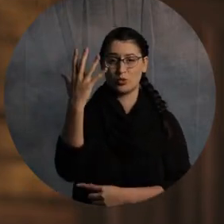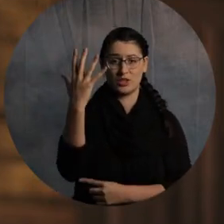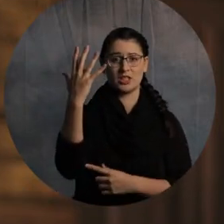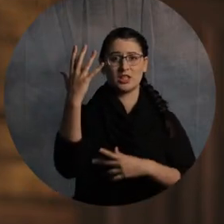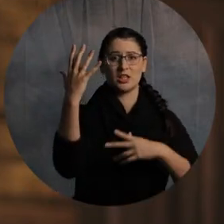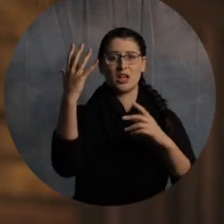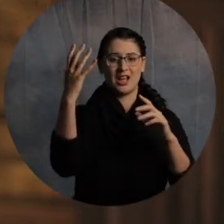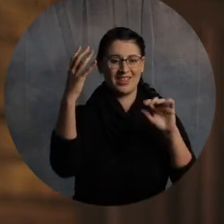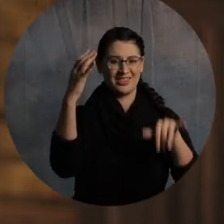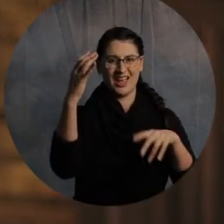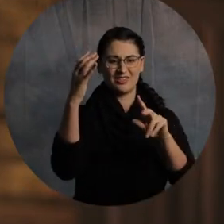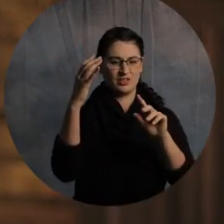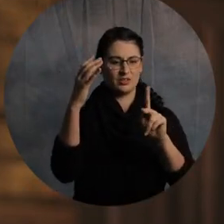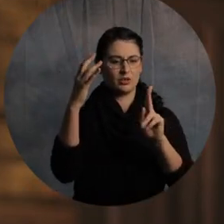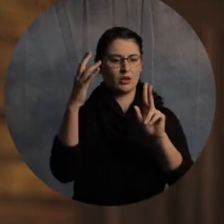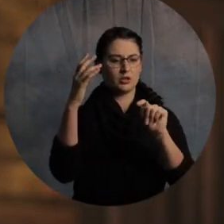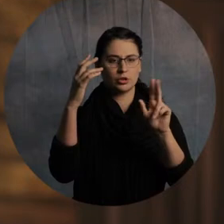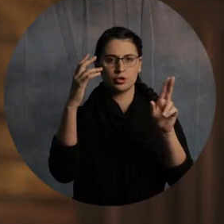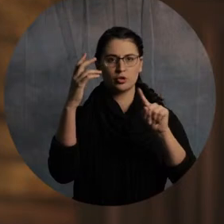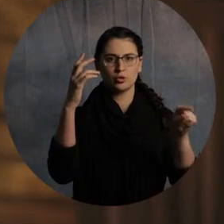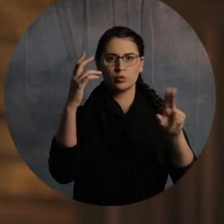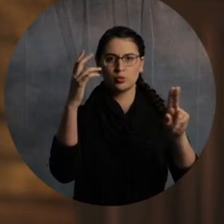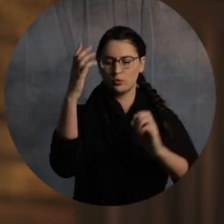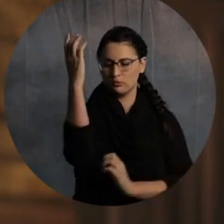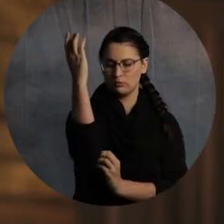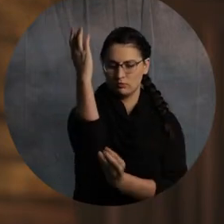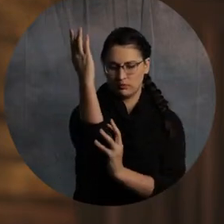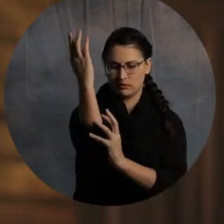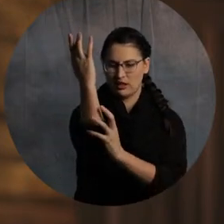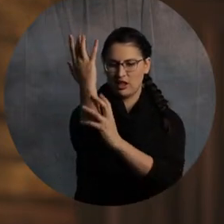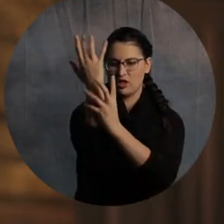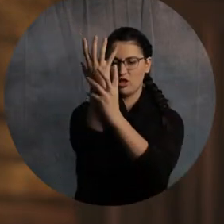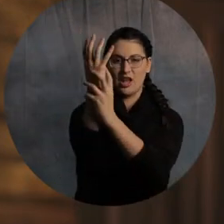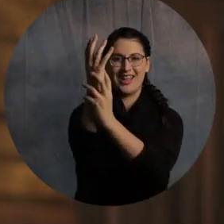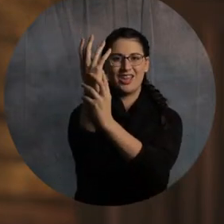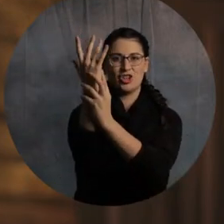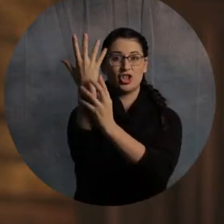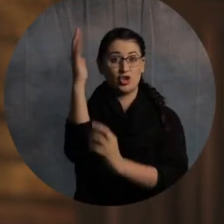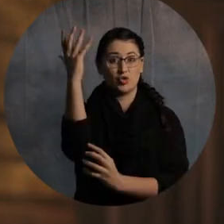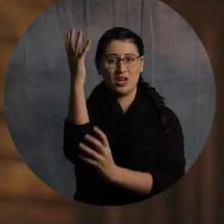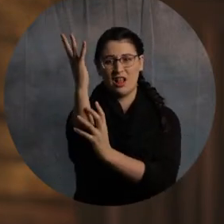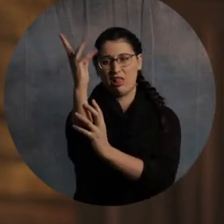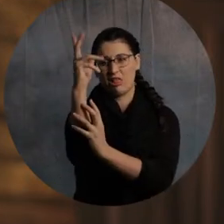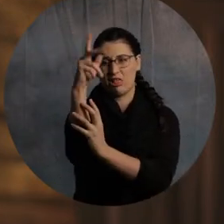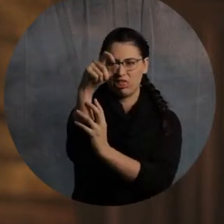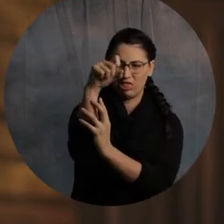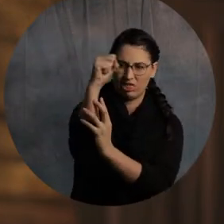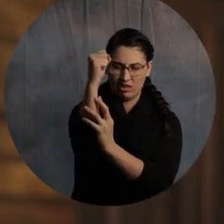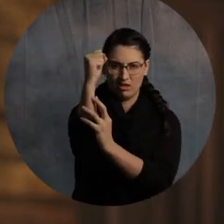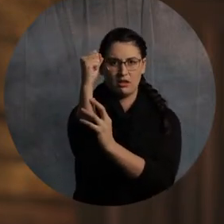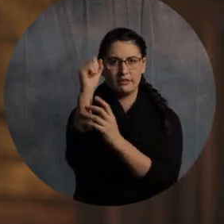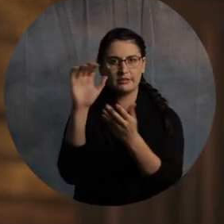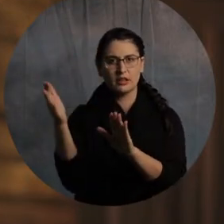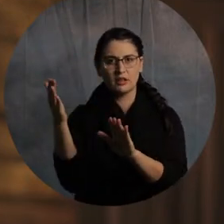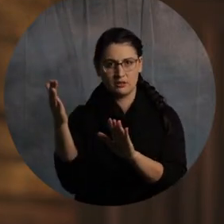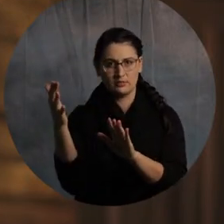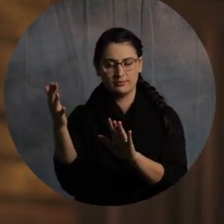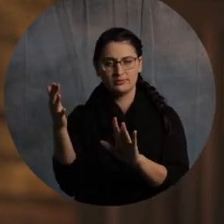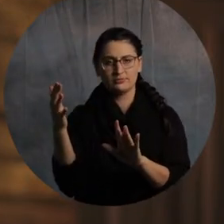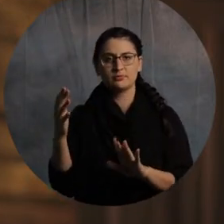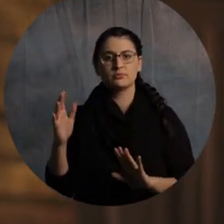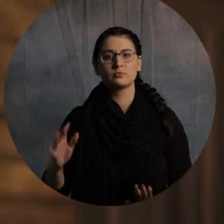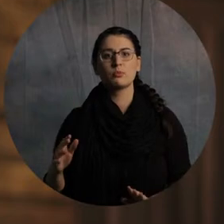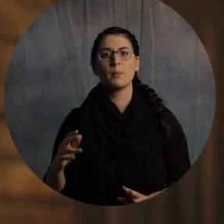It will kill the bush. Dead, all right? Jesus is talking about us being a vine, okay?